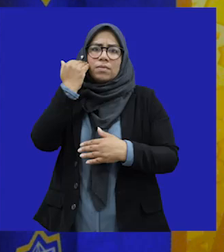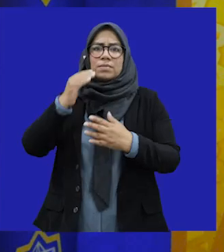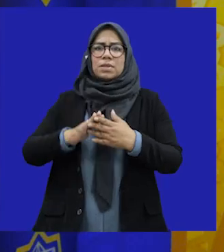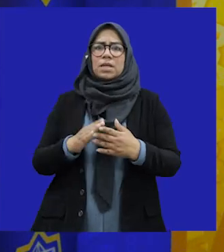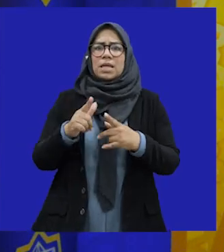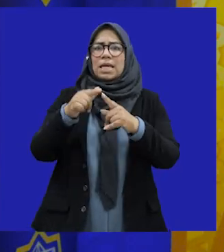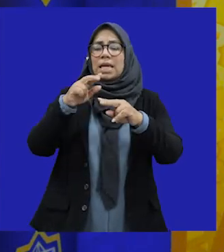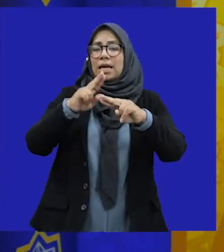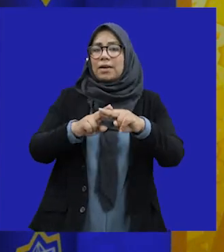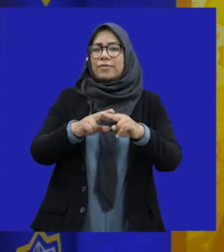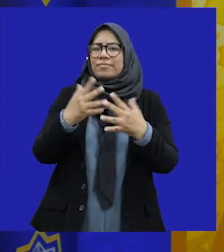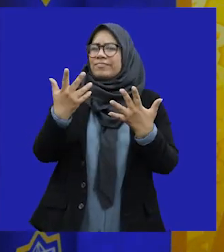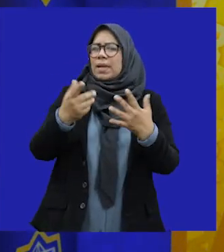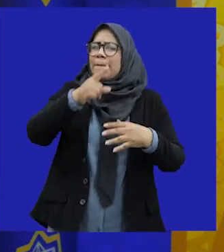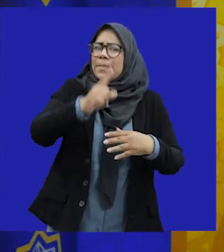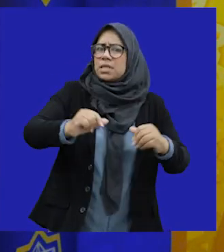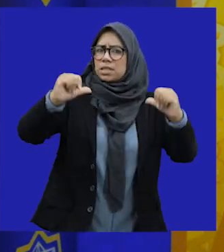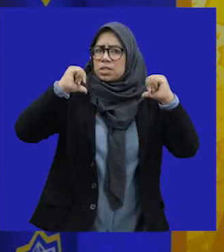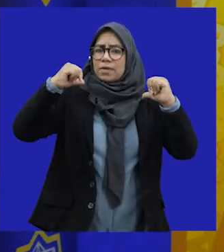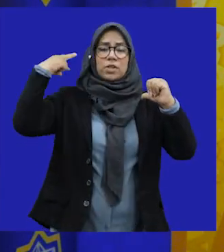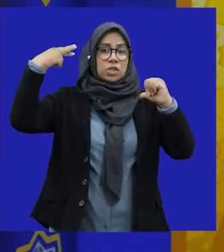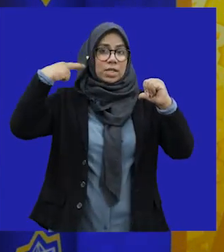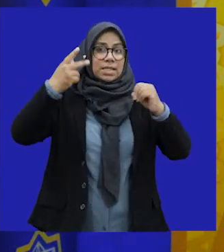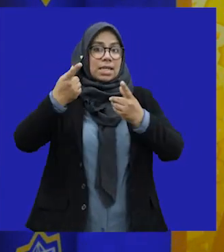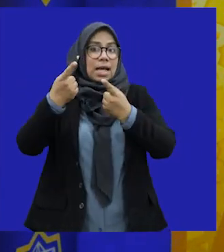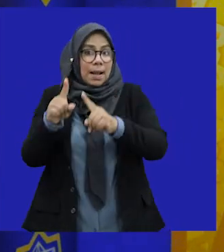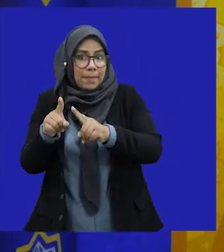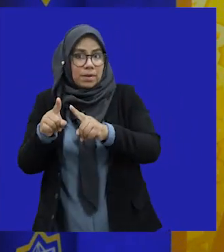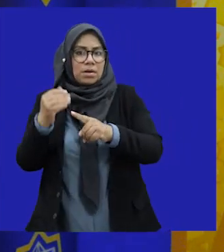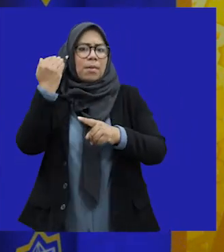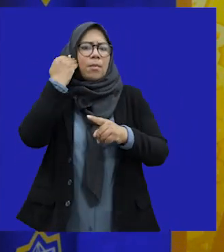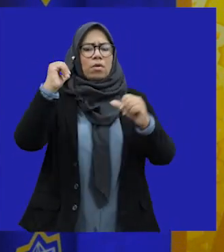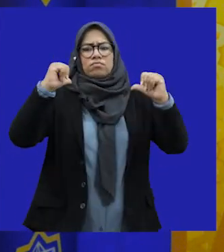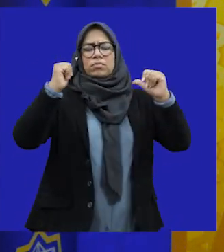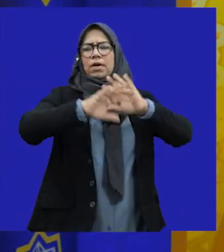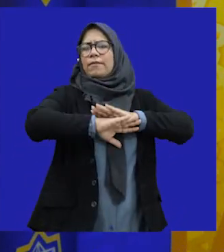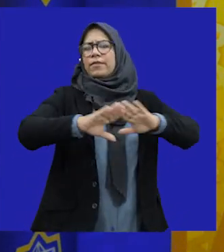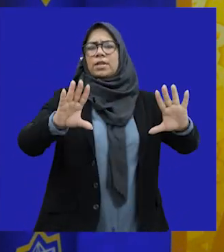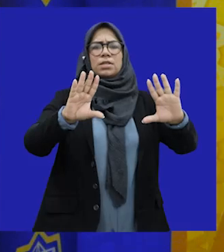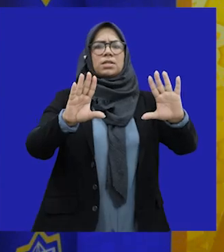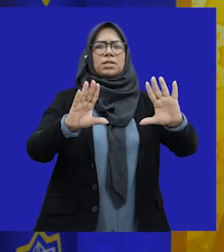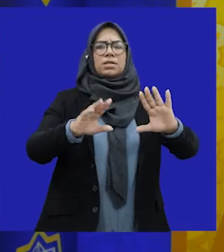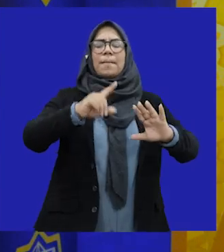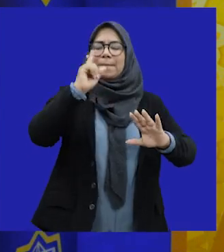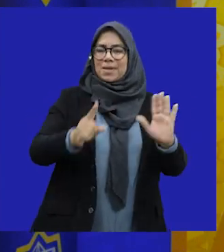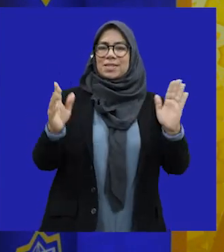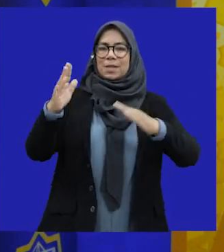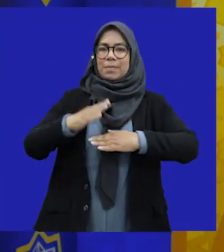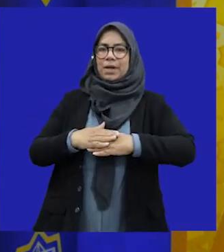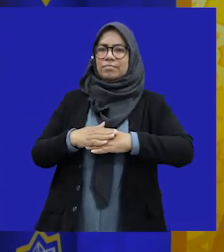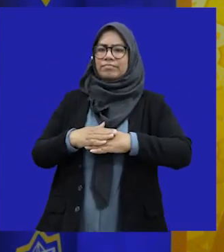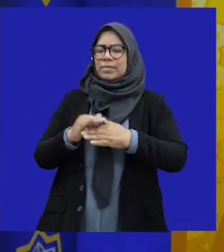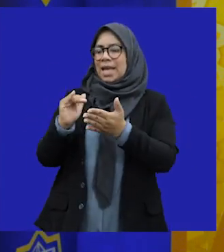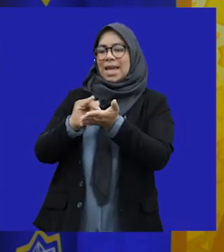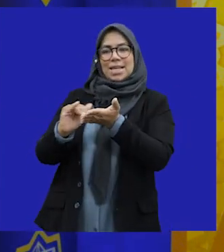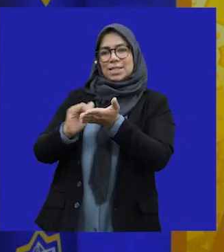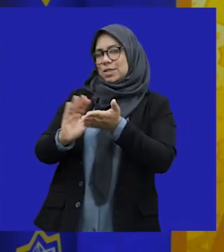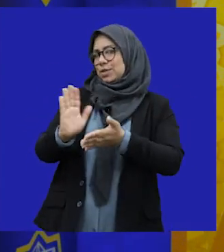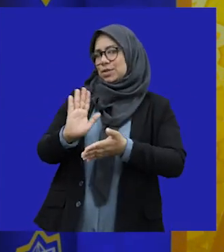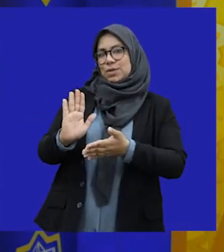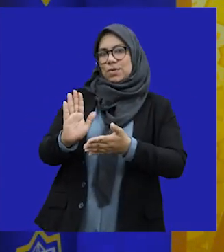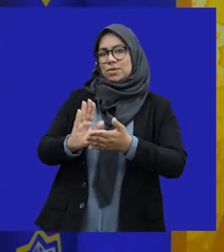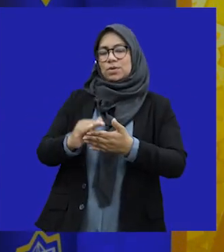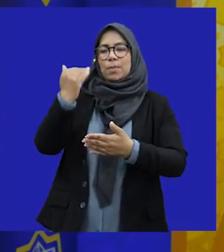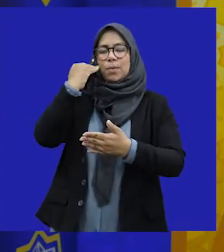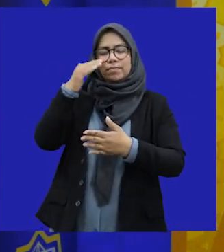impurity or the impure state by taking a shower. So they have no excuse or situation where they